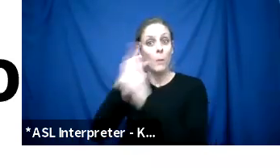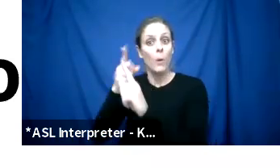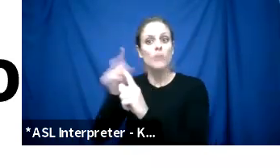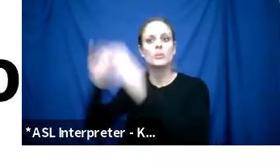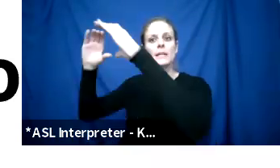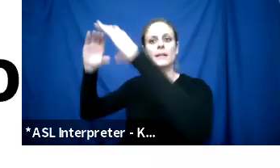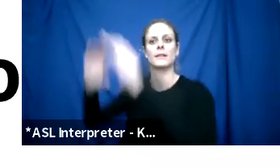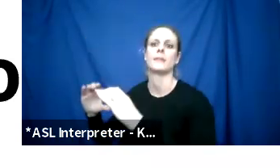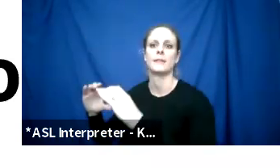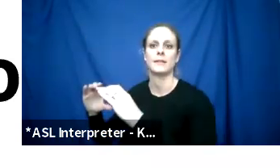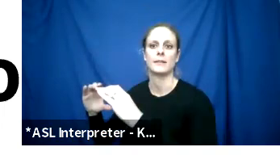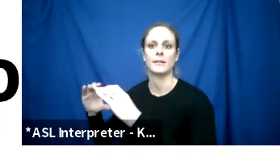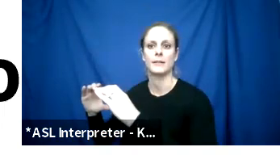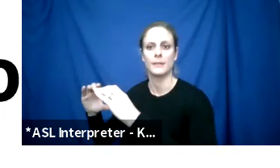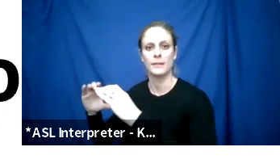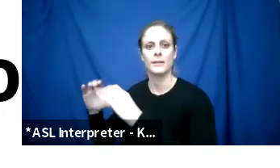space adjacent to it.